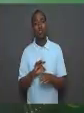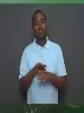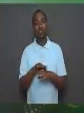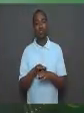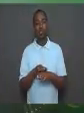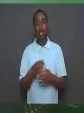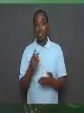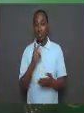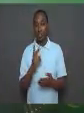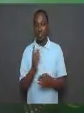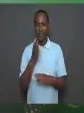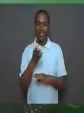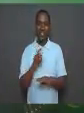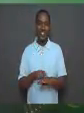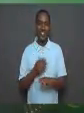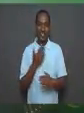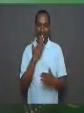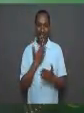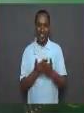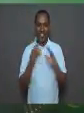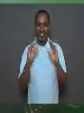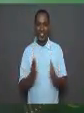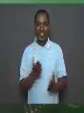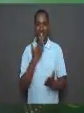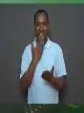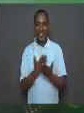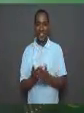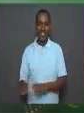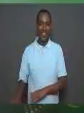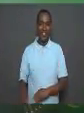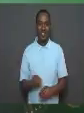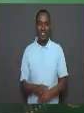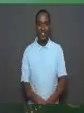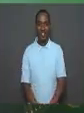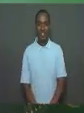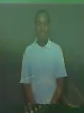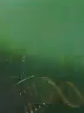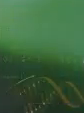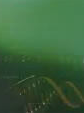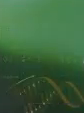Until next time, thank you, teacher. Thank you, students.